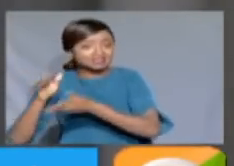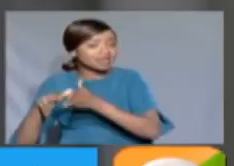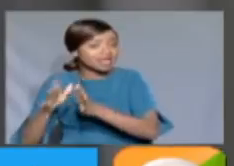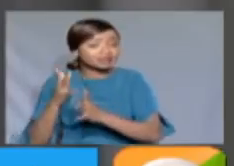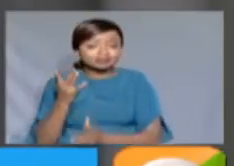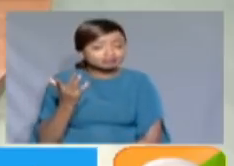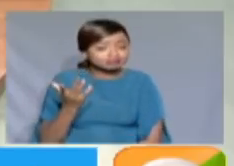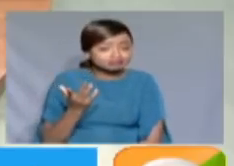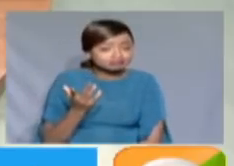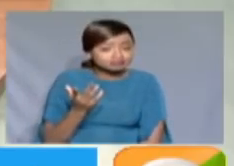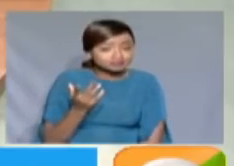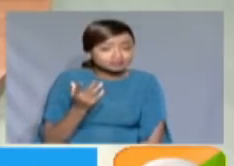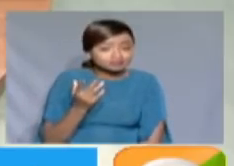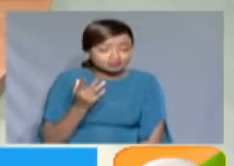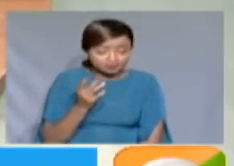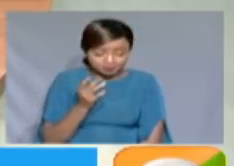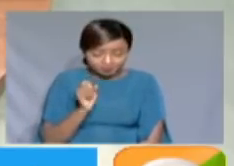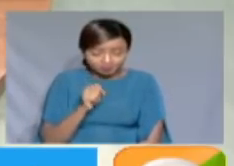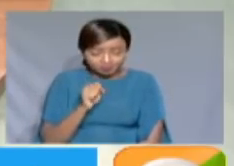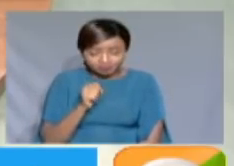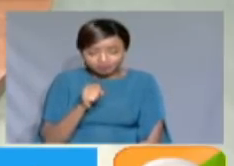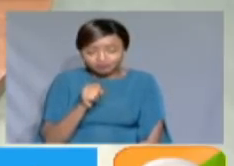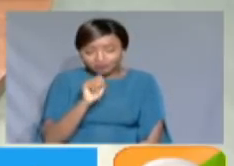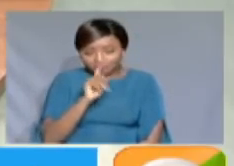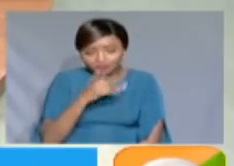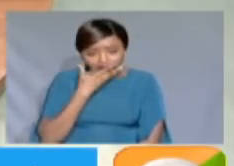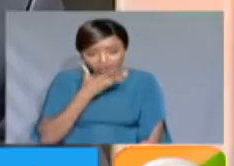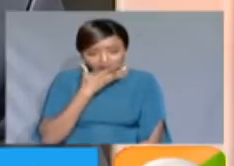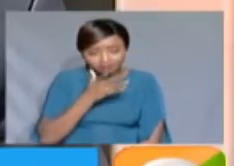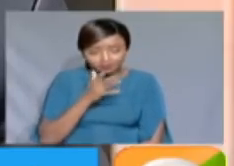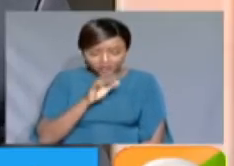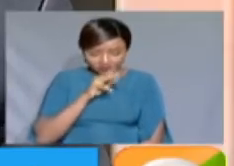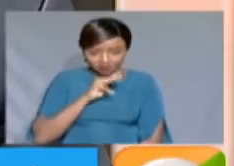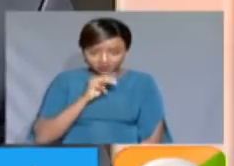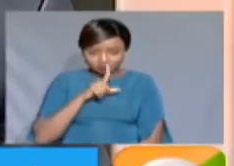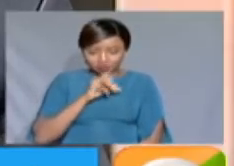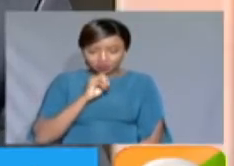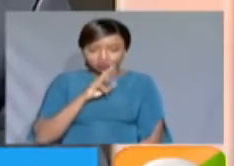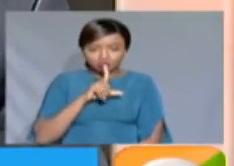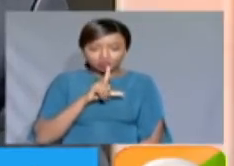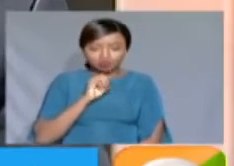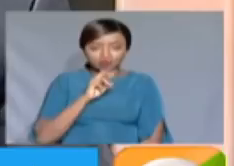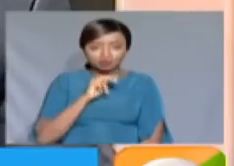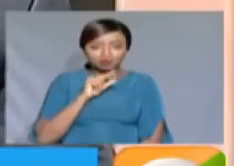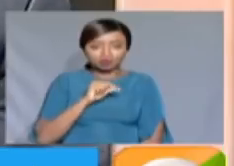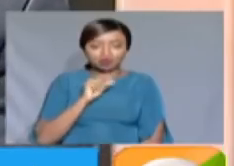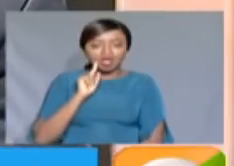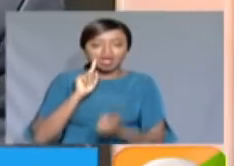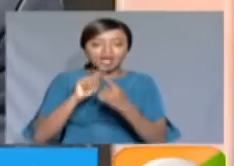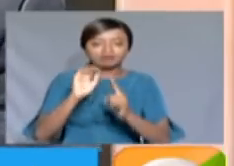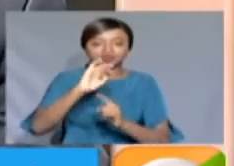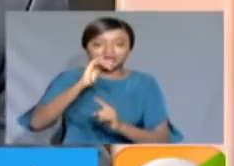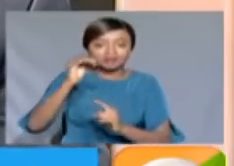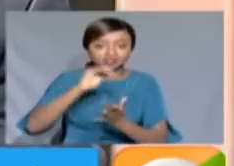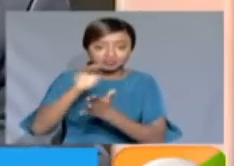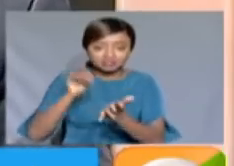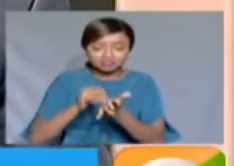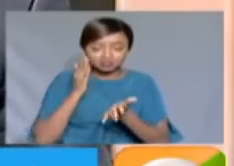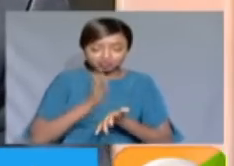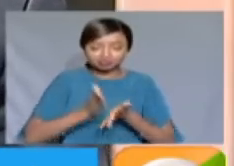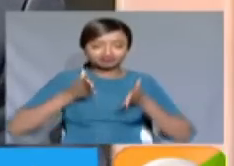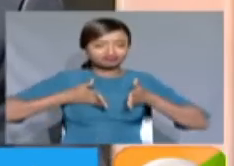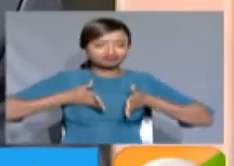compensation? Let me say this. From Mlolongo all the way up to Capital Center, the road reserve as it exists